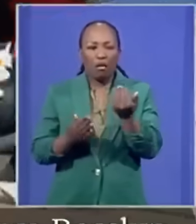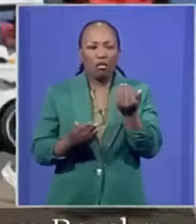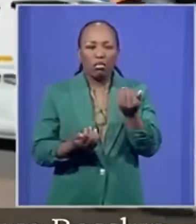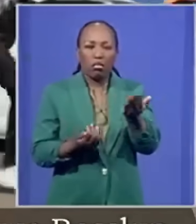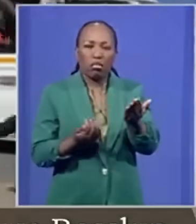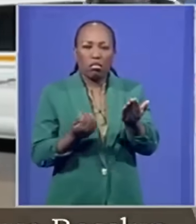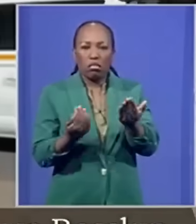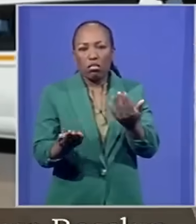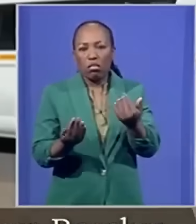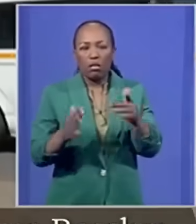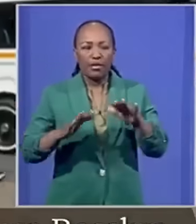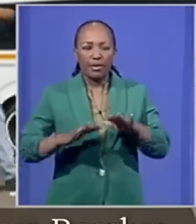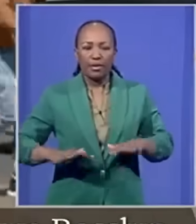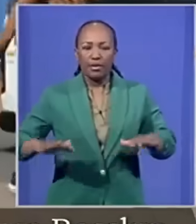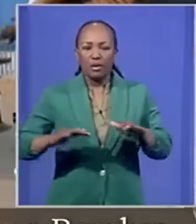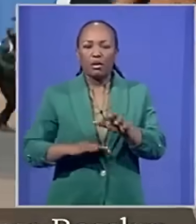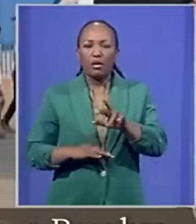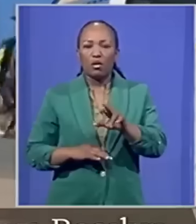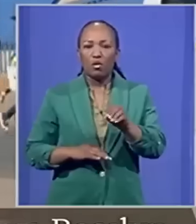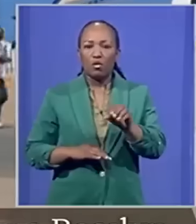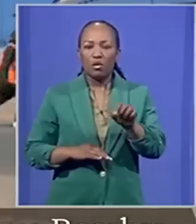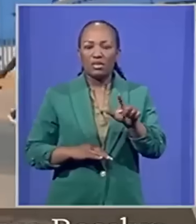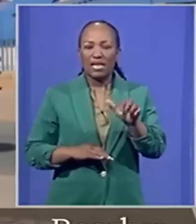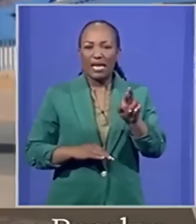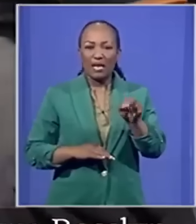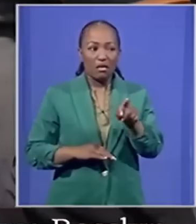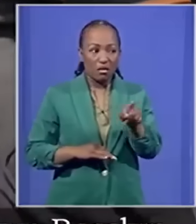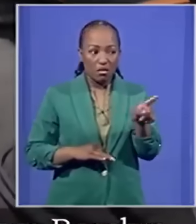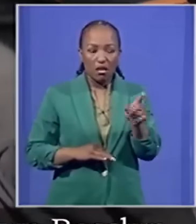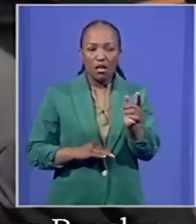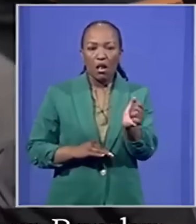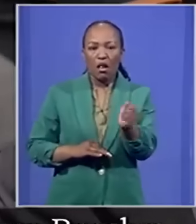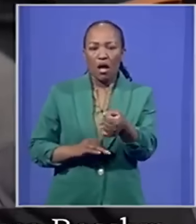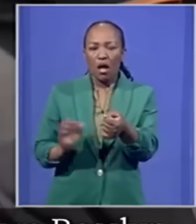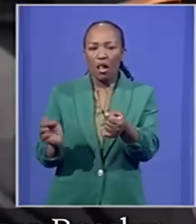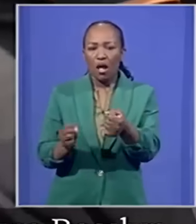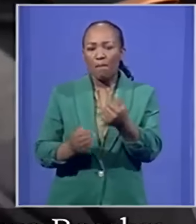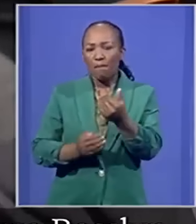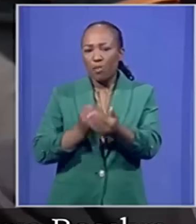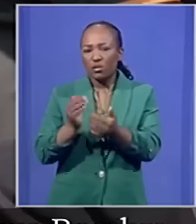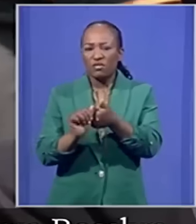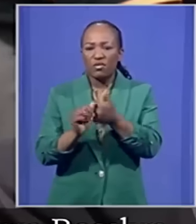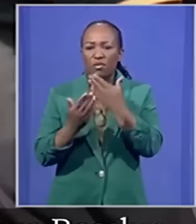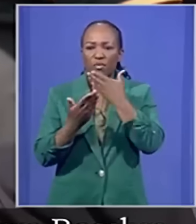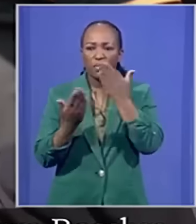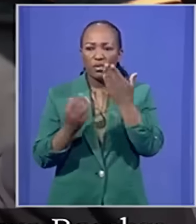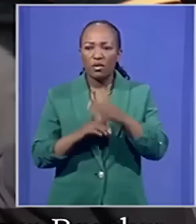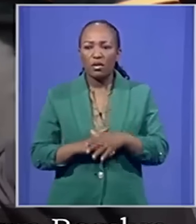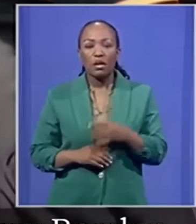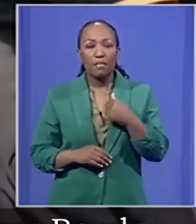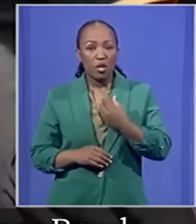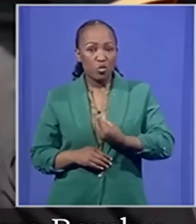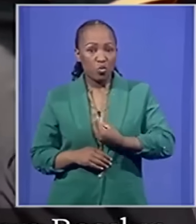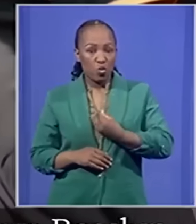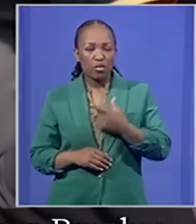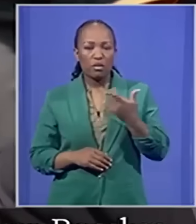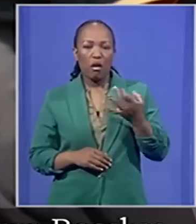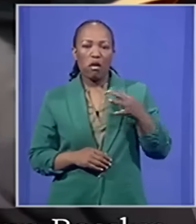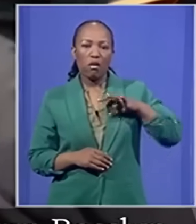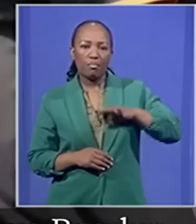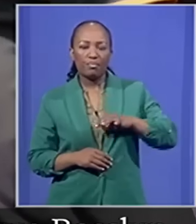Roseland tse di sa lateleng mekgwa e lolameng ya go thapa. Ke nna moswa wa Holland 370 but I